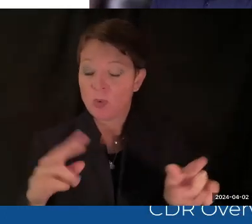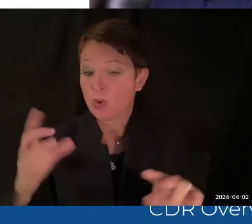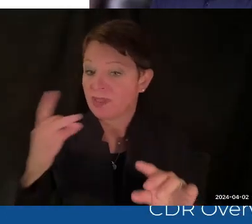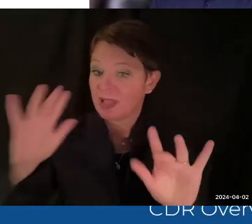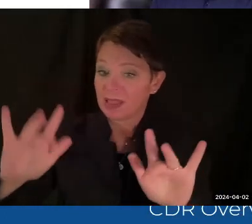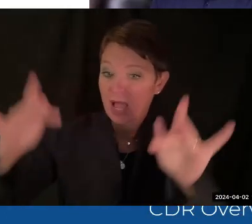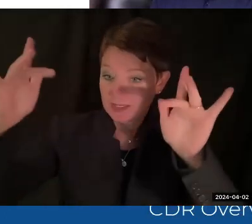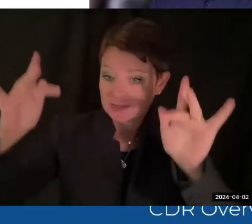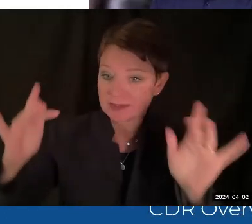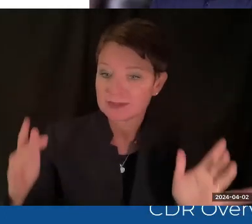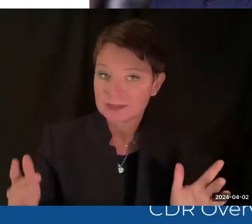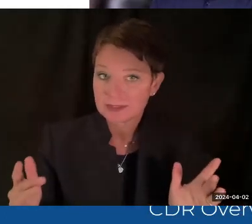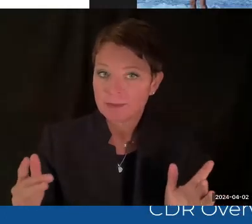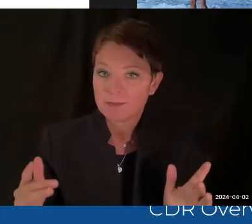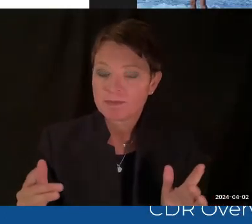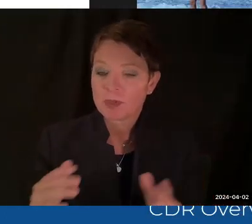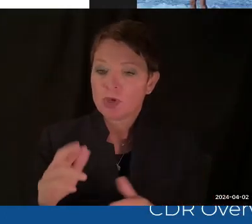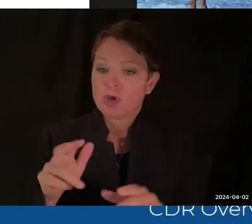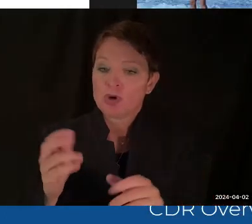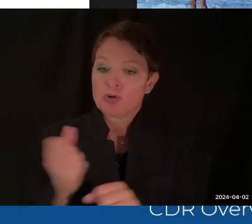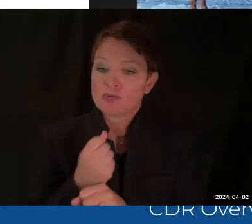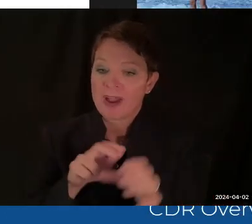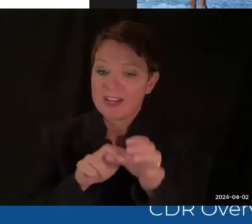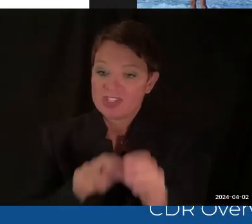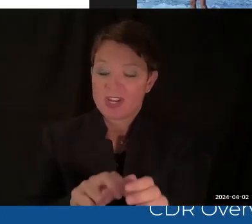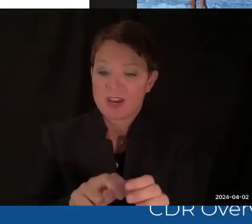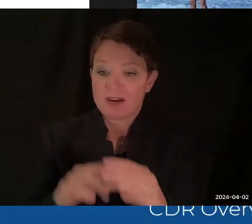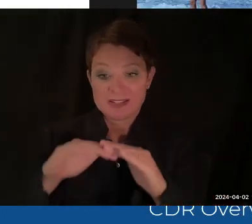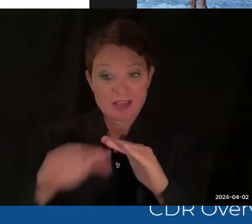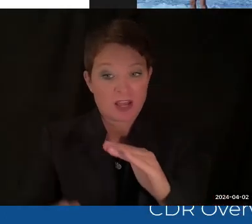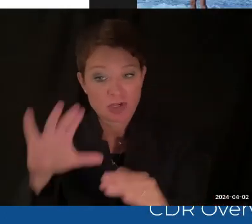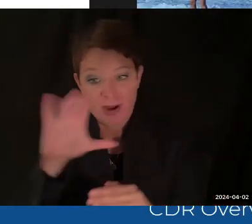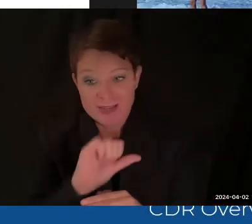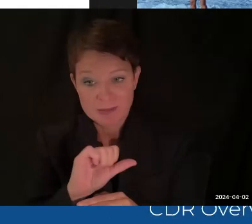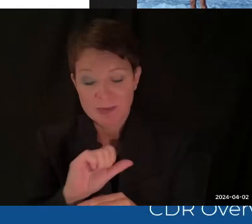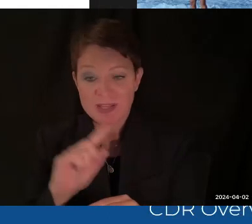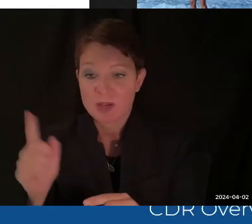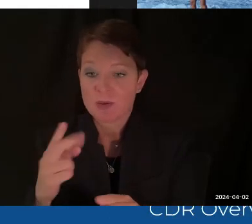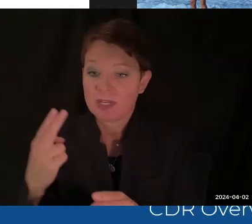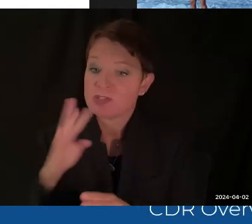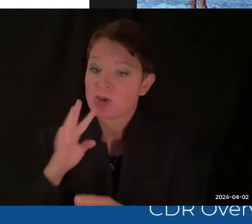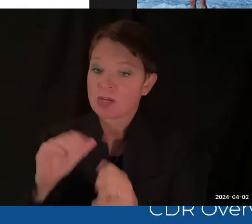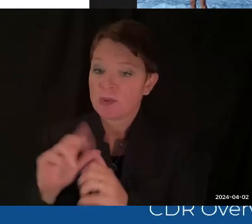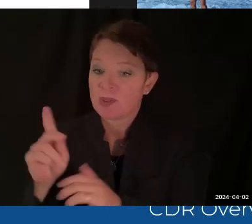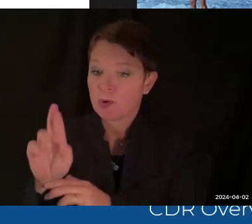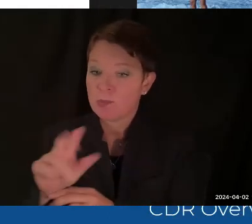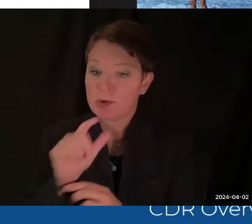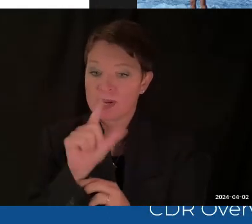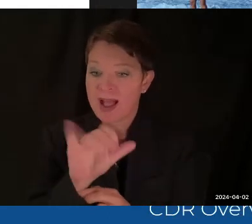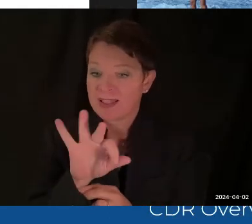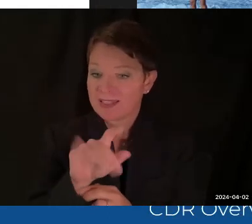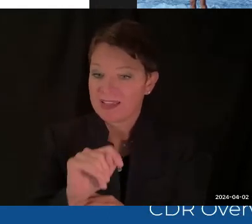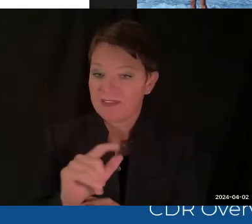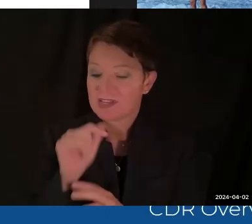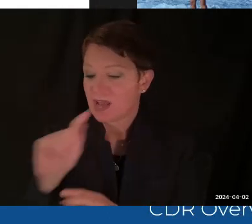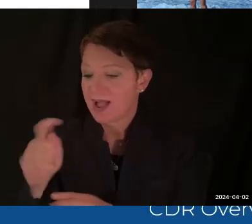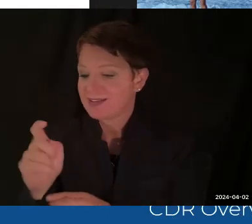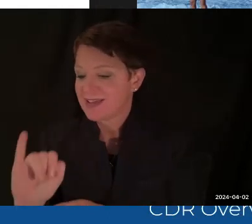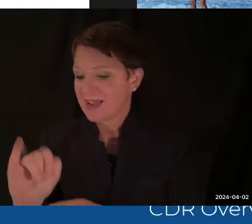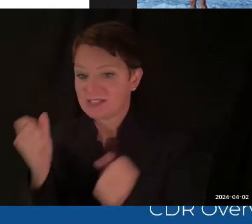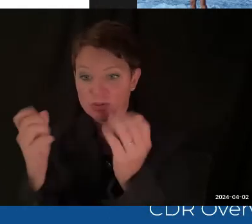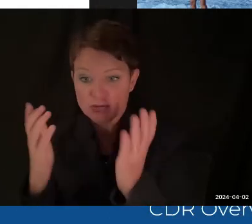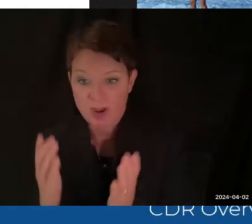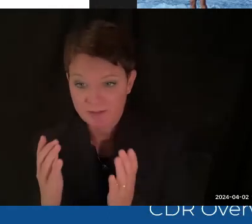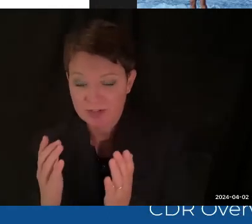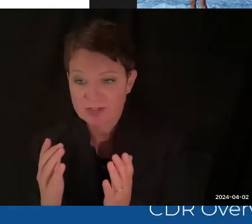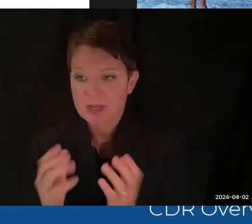light. Rideshare is totally underestimated in this. They've only spoken with Uber, not Lyft, not taxi drivers.